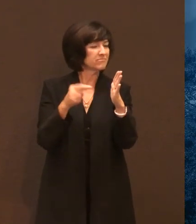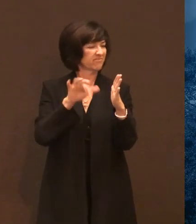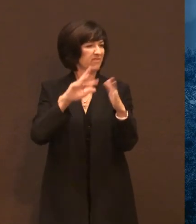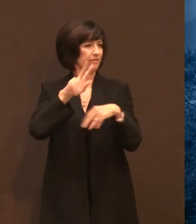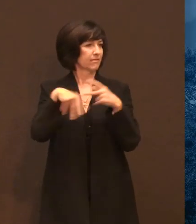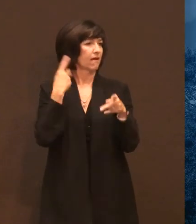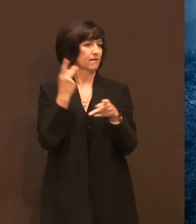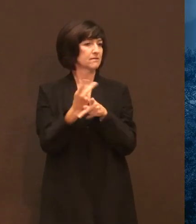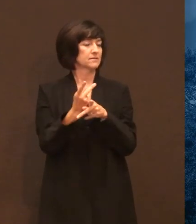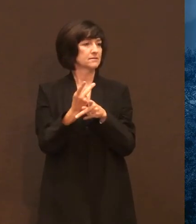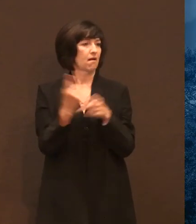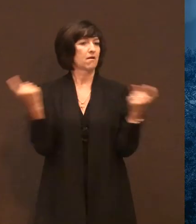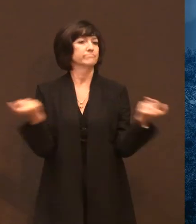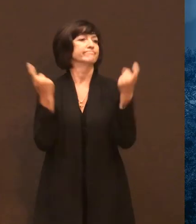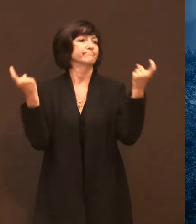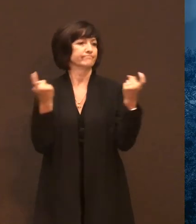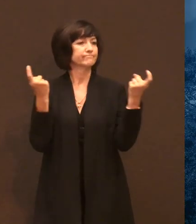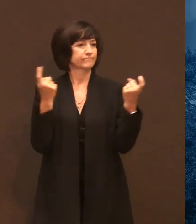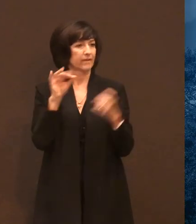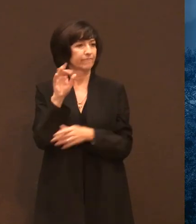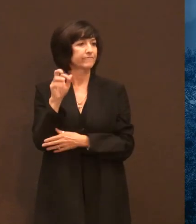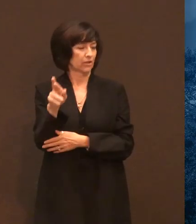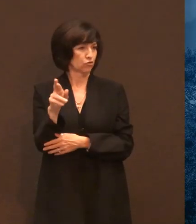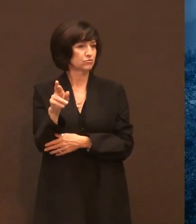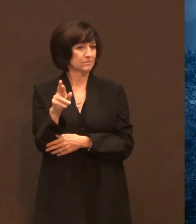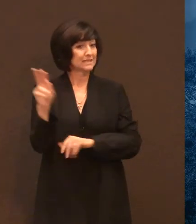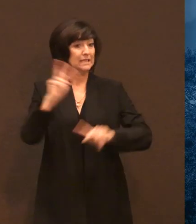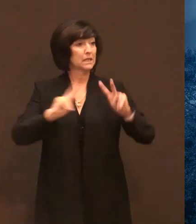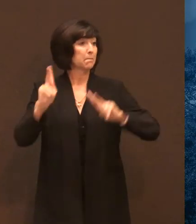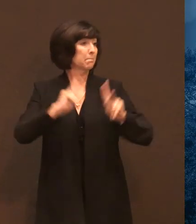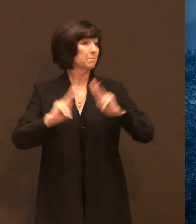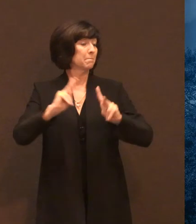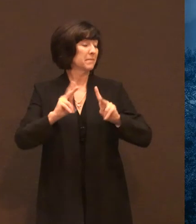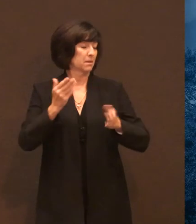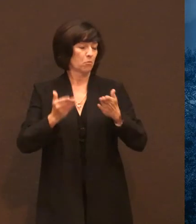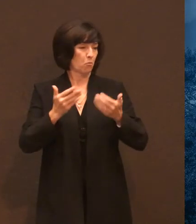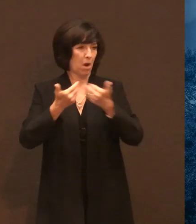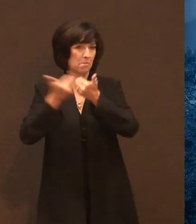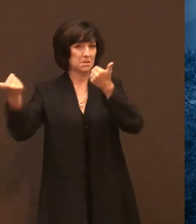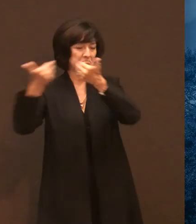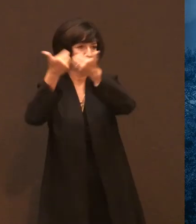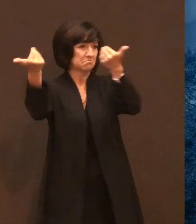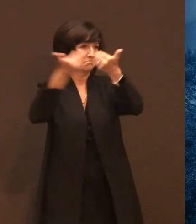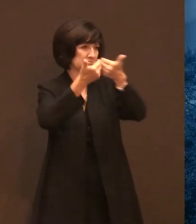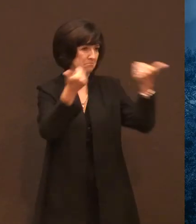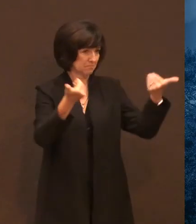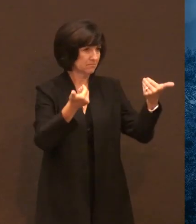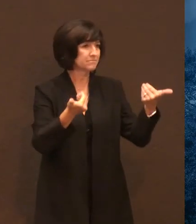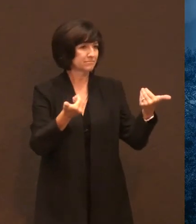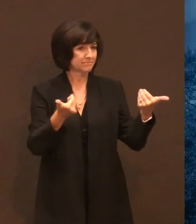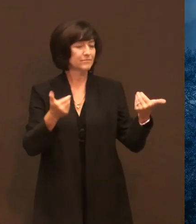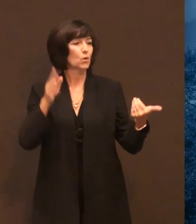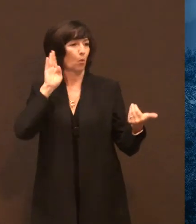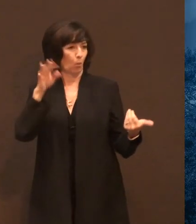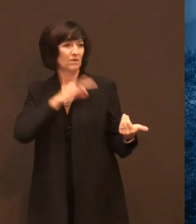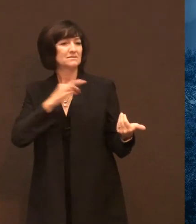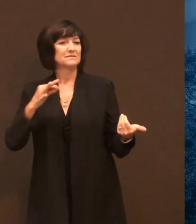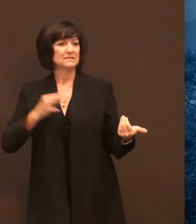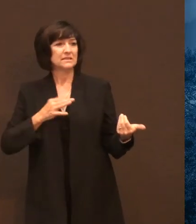with people, spread out, lots of outdoor locations, lots of management by the fair